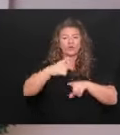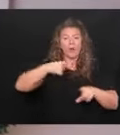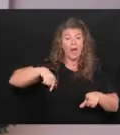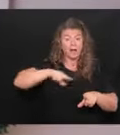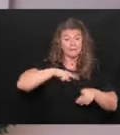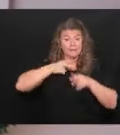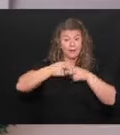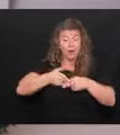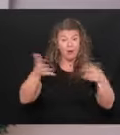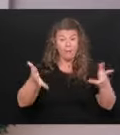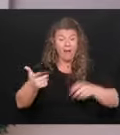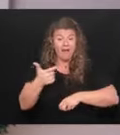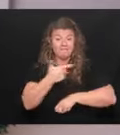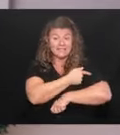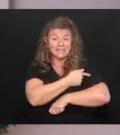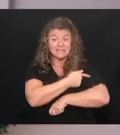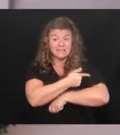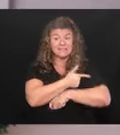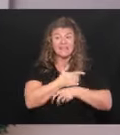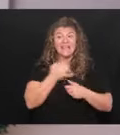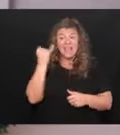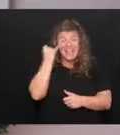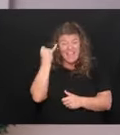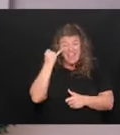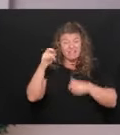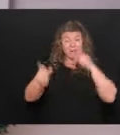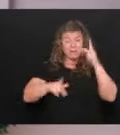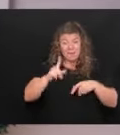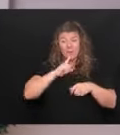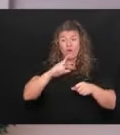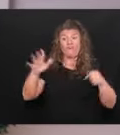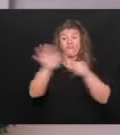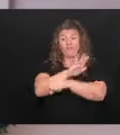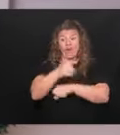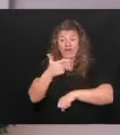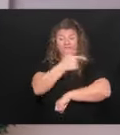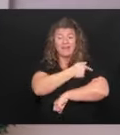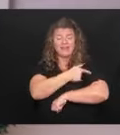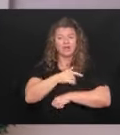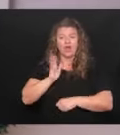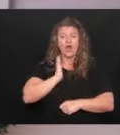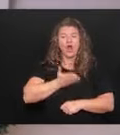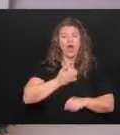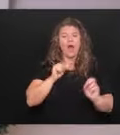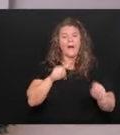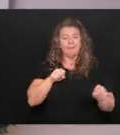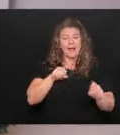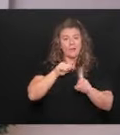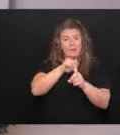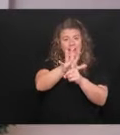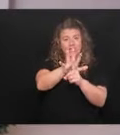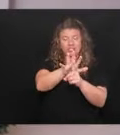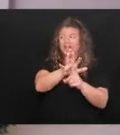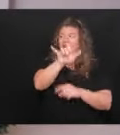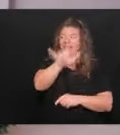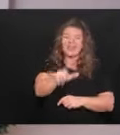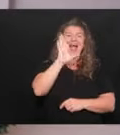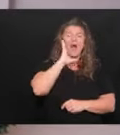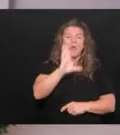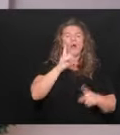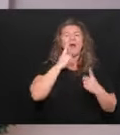vaccines. And that if people become fully vaccinated, all of our eligible populace, then that will